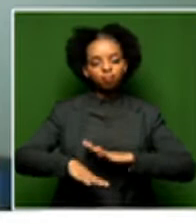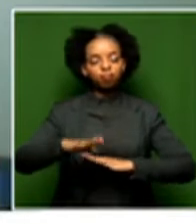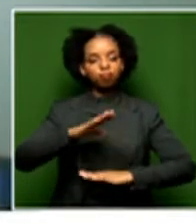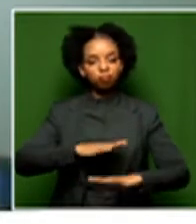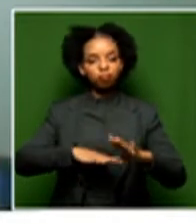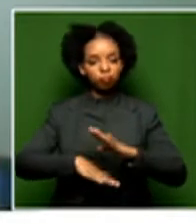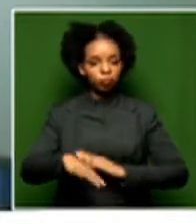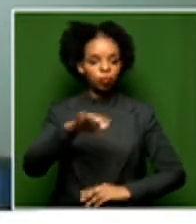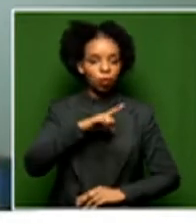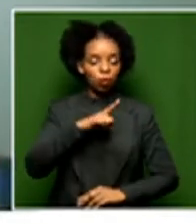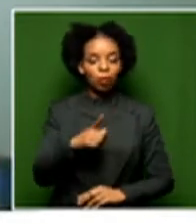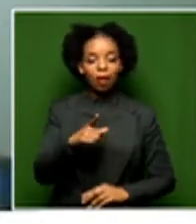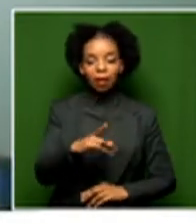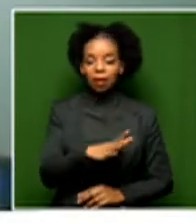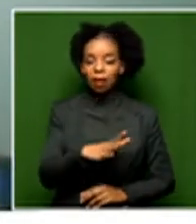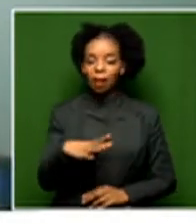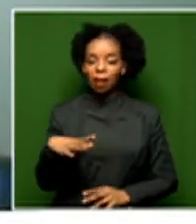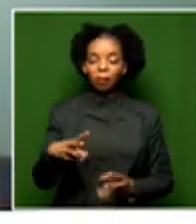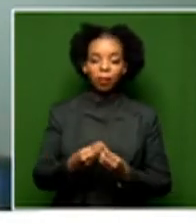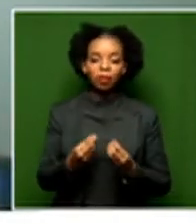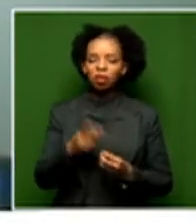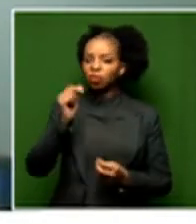game. This is not just a fast pace.